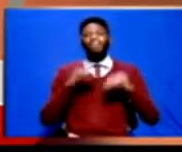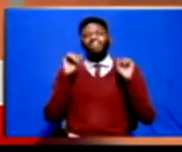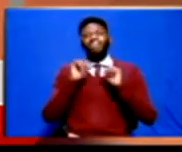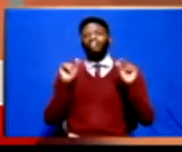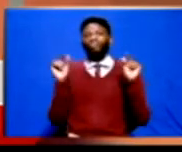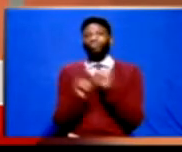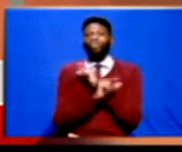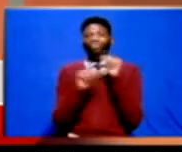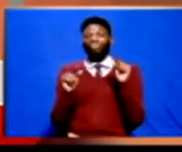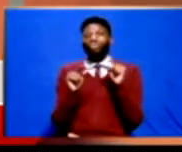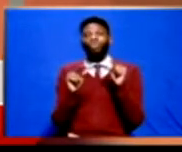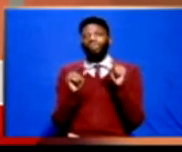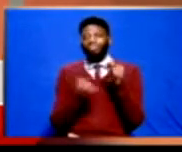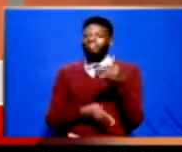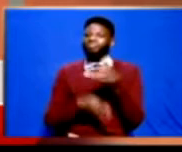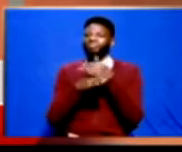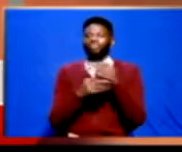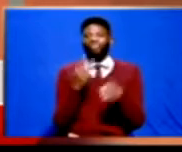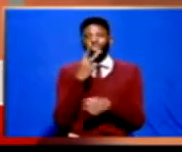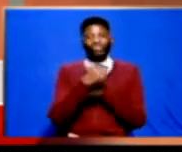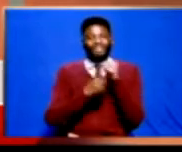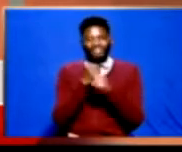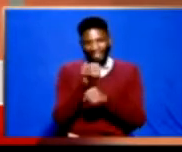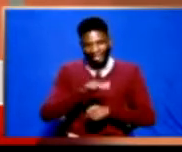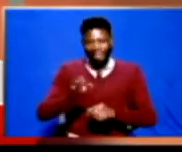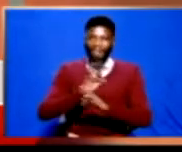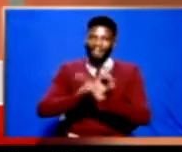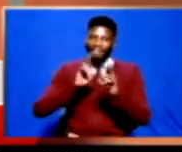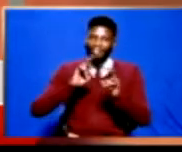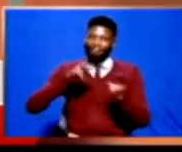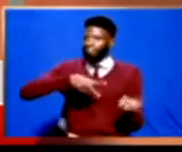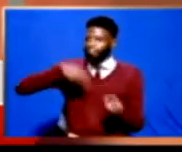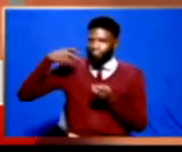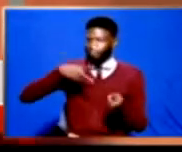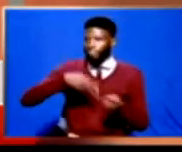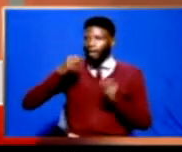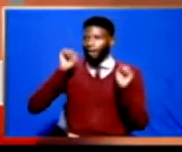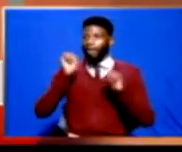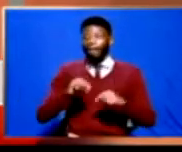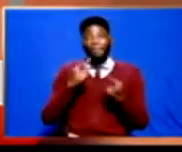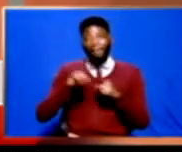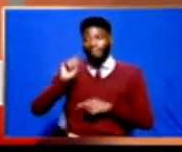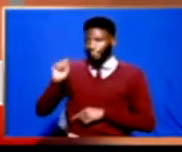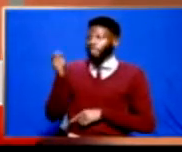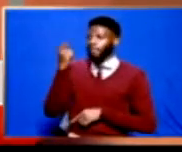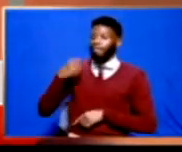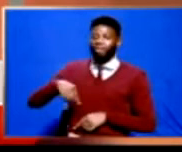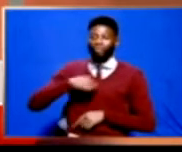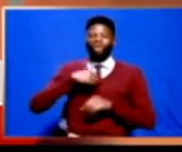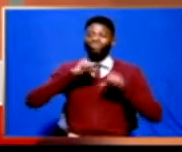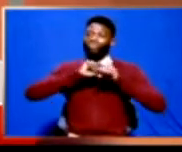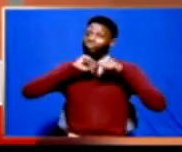2 years and clear out an area to be able to carry out mining. But in the case of Kenya, where we have a dynamic society,